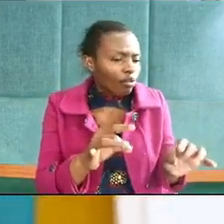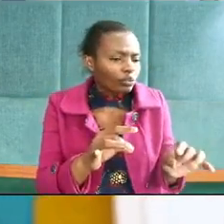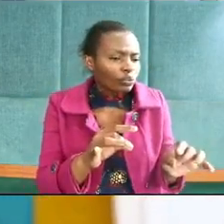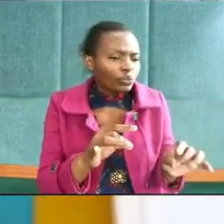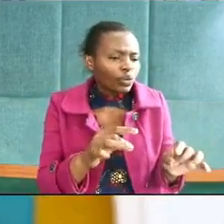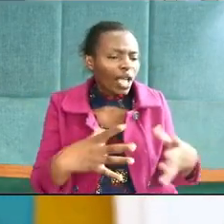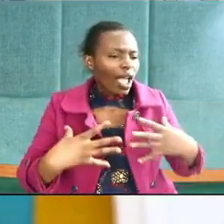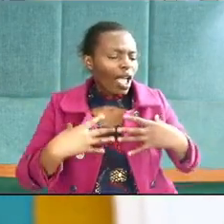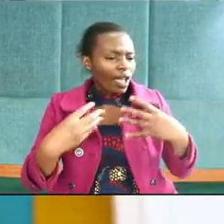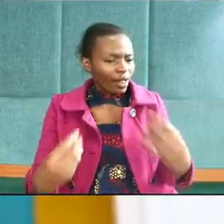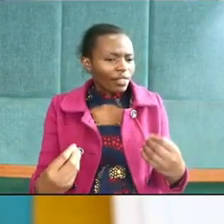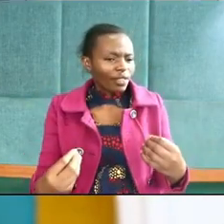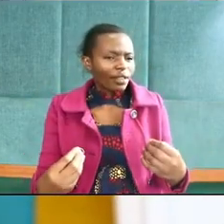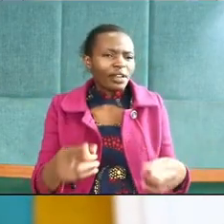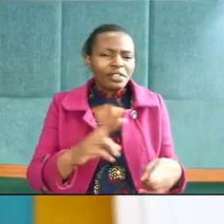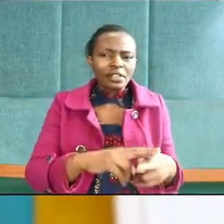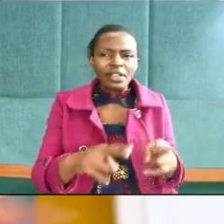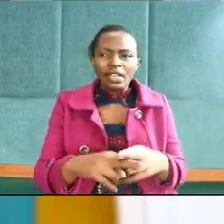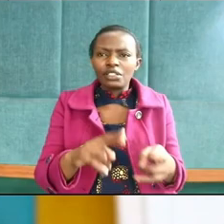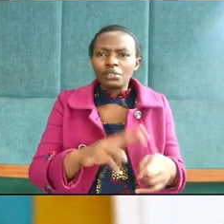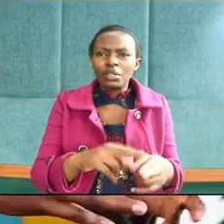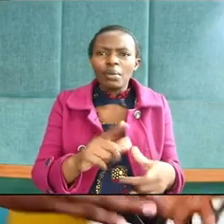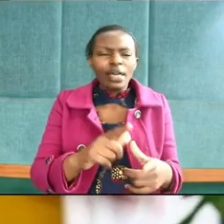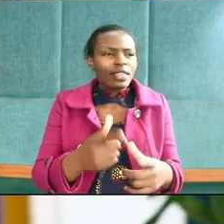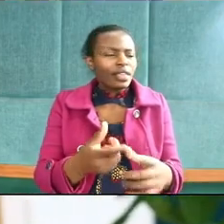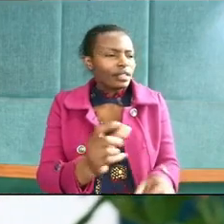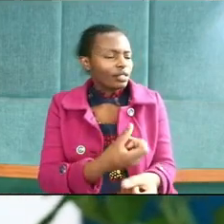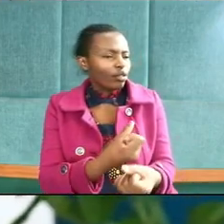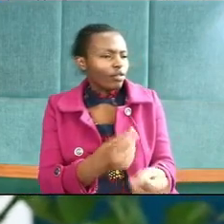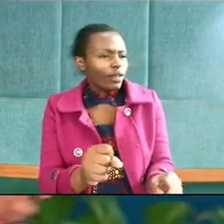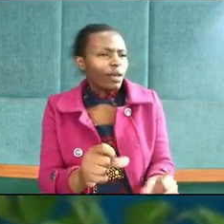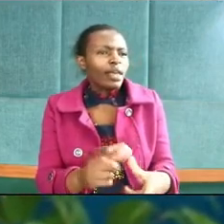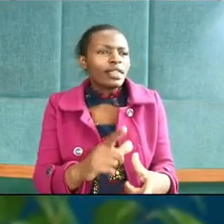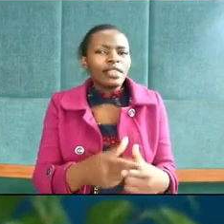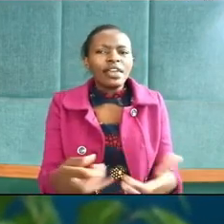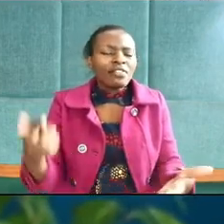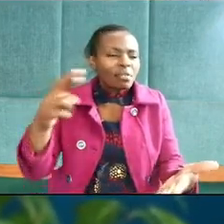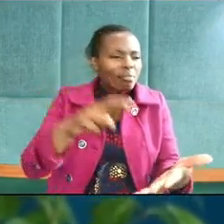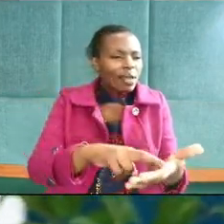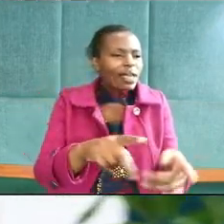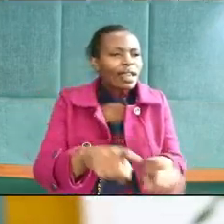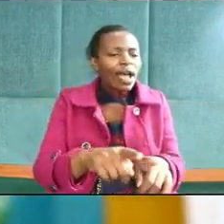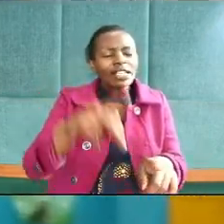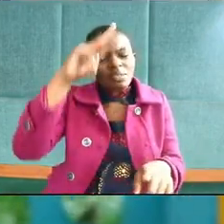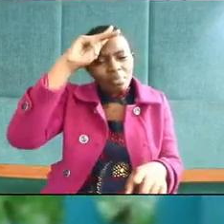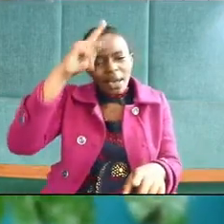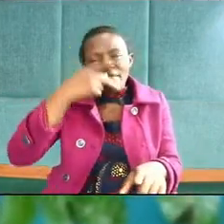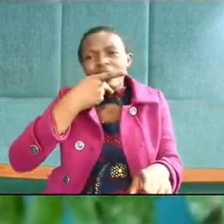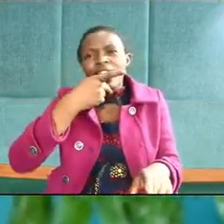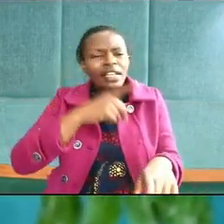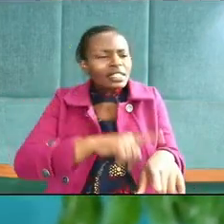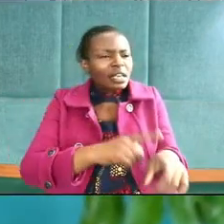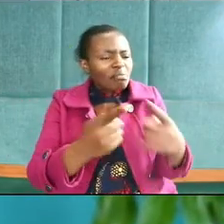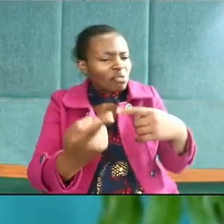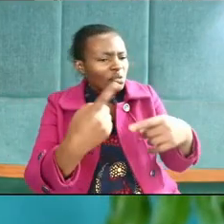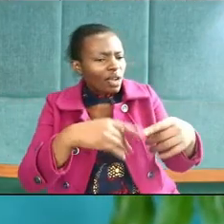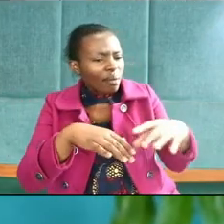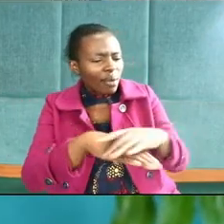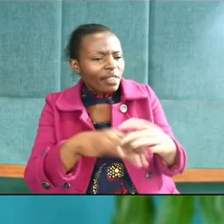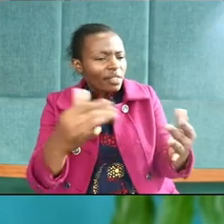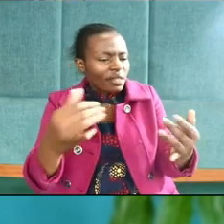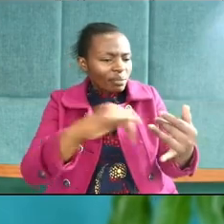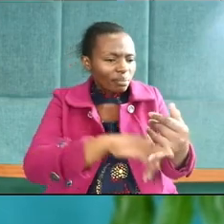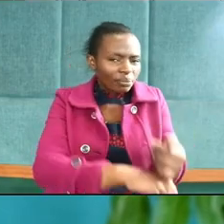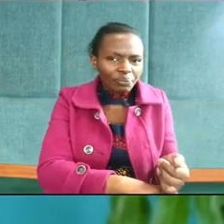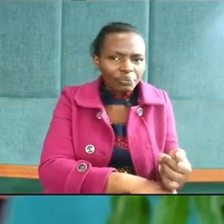healthy conflict and resolve them and still remain as husband and wife. When they go into their marriage, they begin